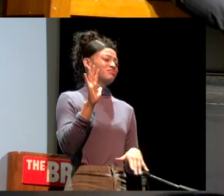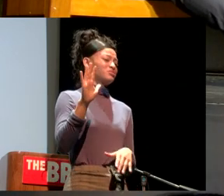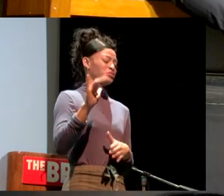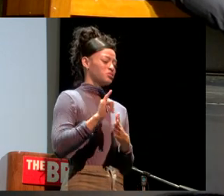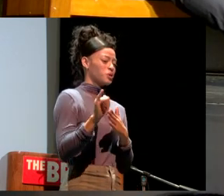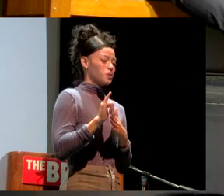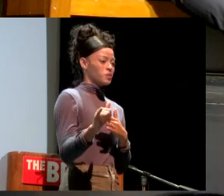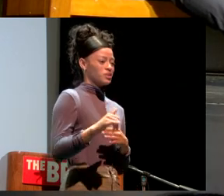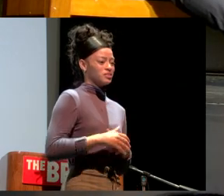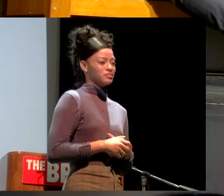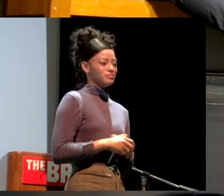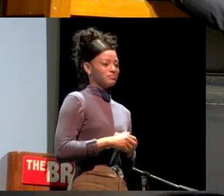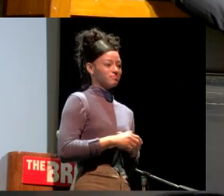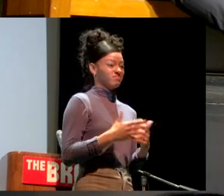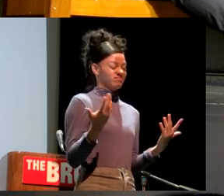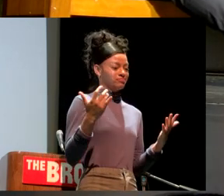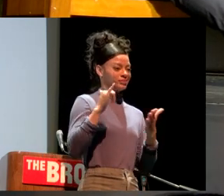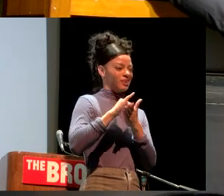know,